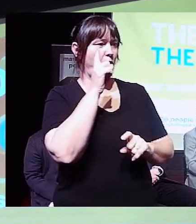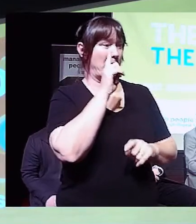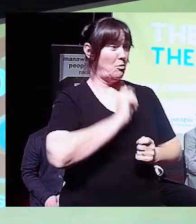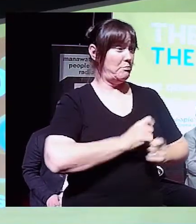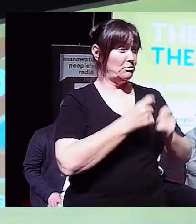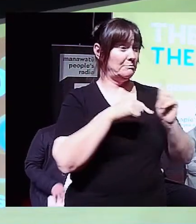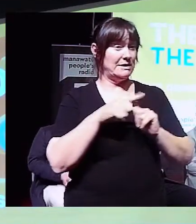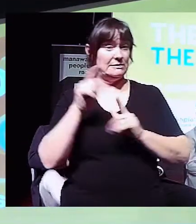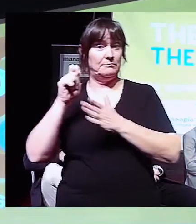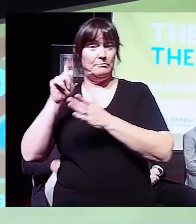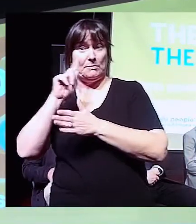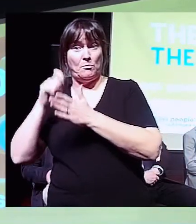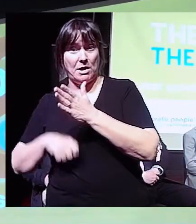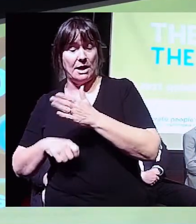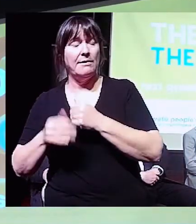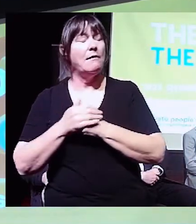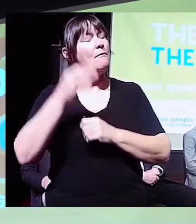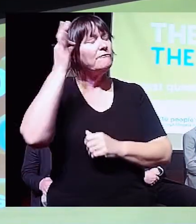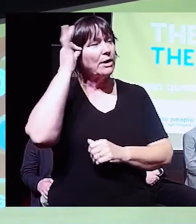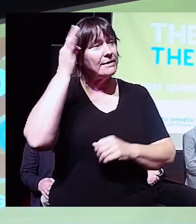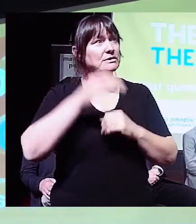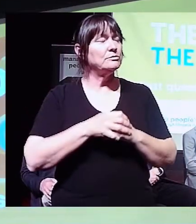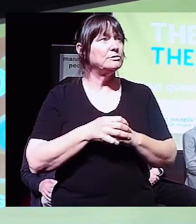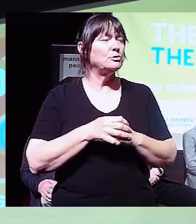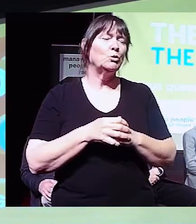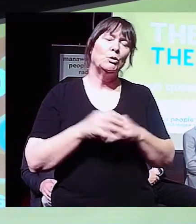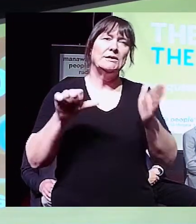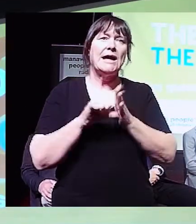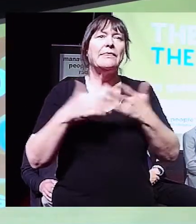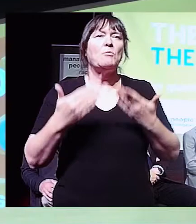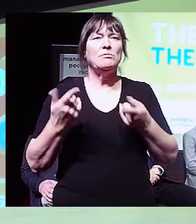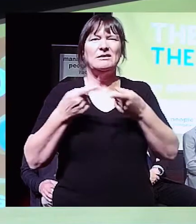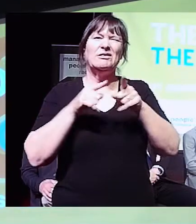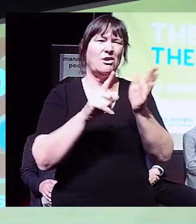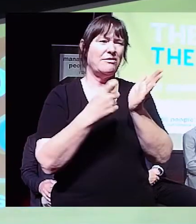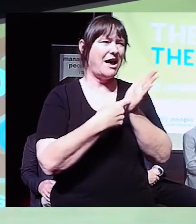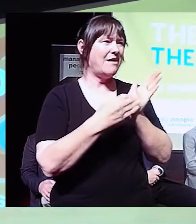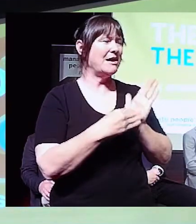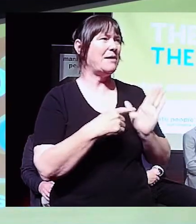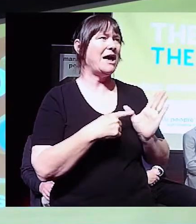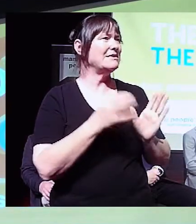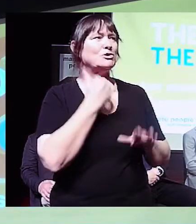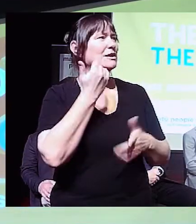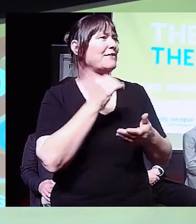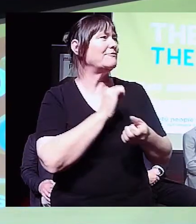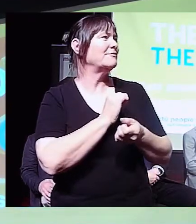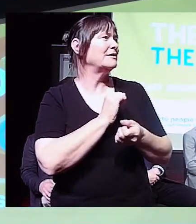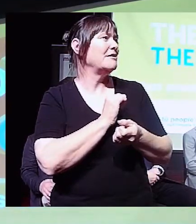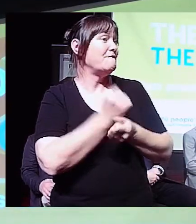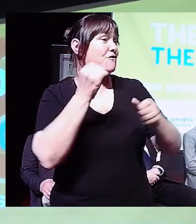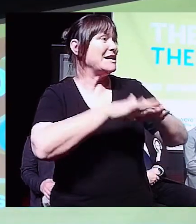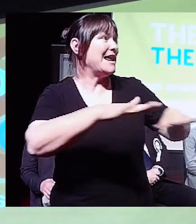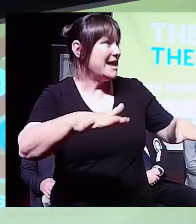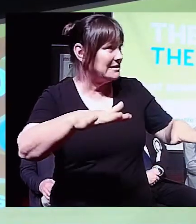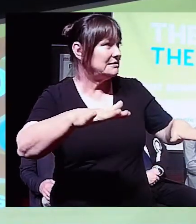terms of councils, man, they have it hard currently with the RMA. They cannot free up enough land to